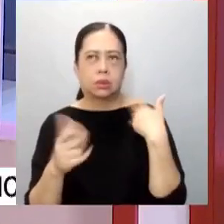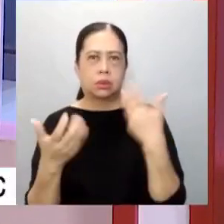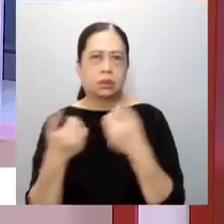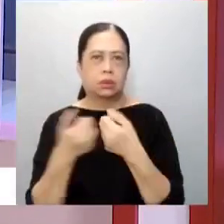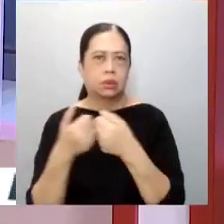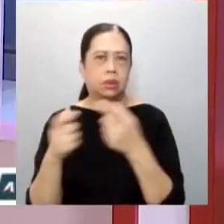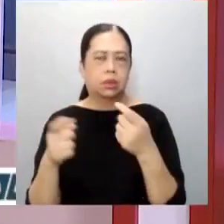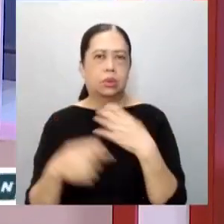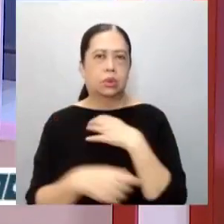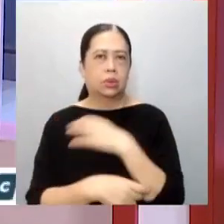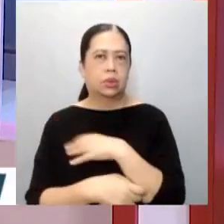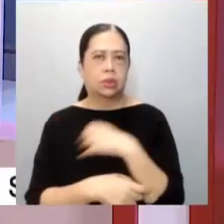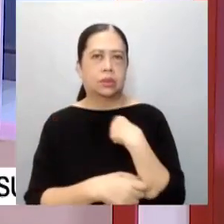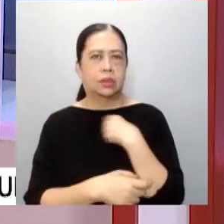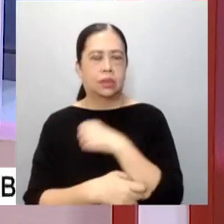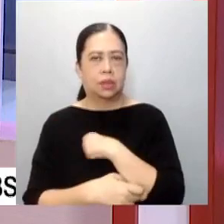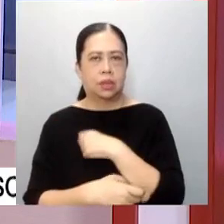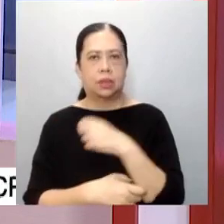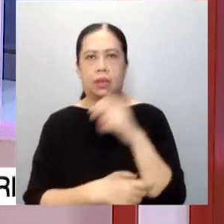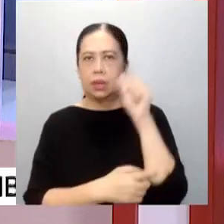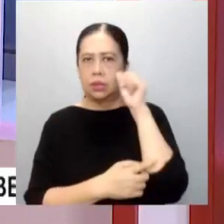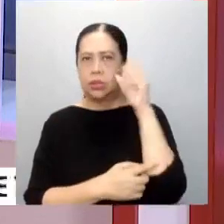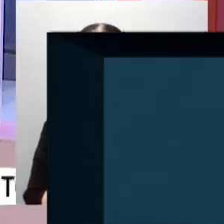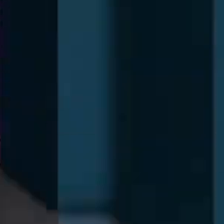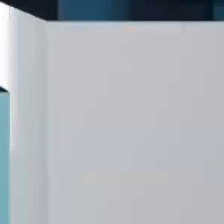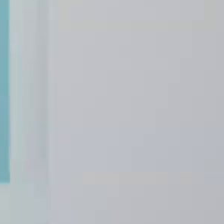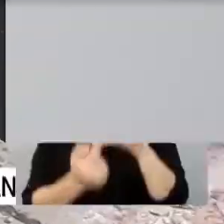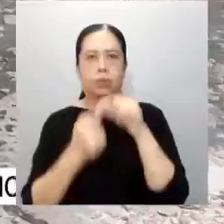and Senate. RG Cruz with a special report.